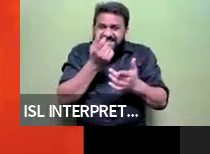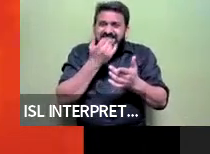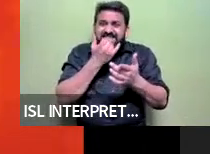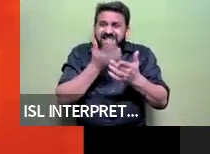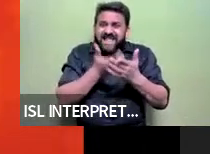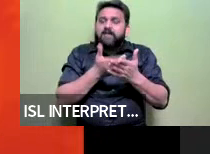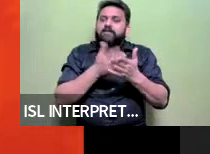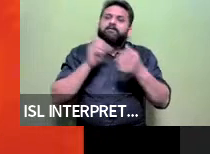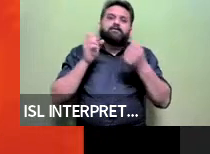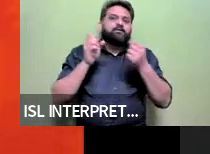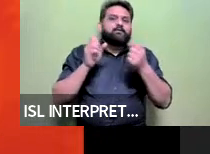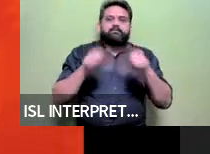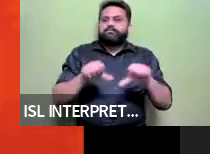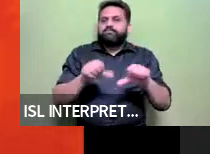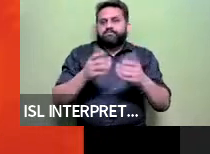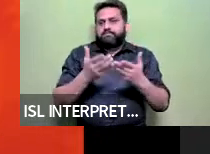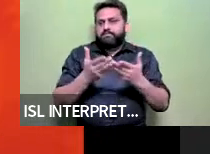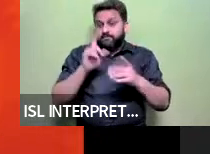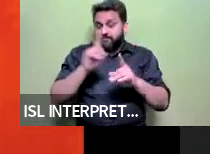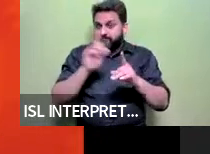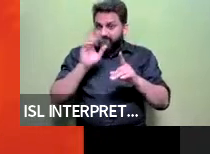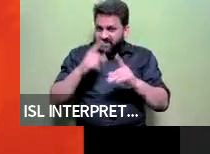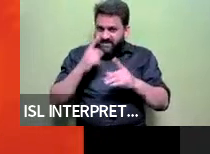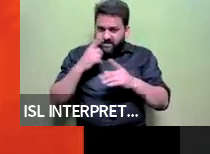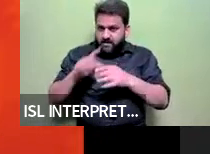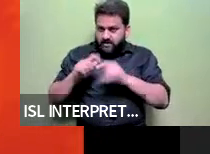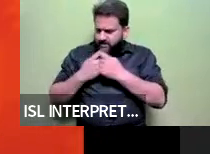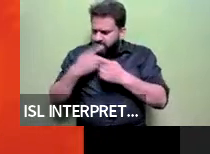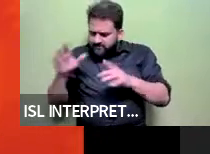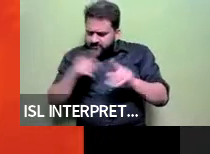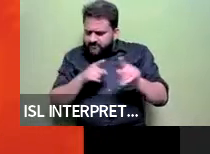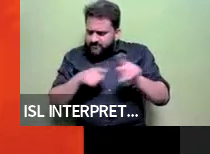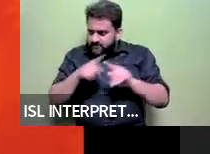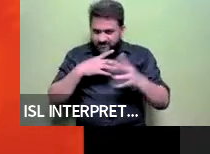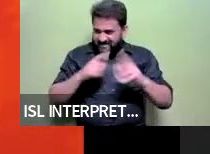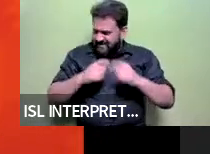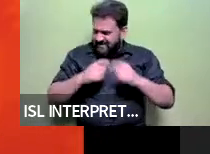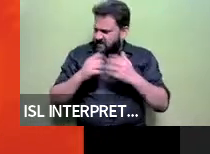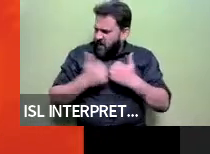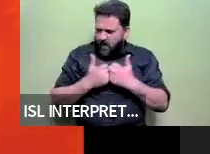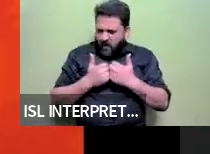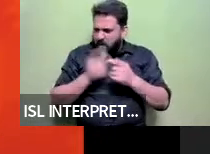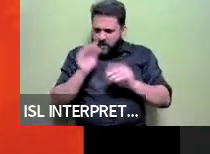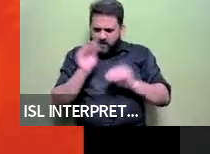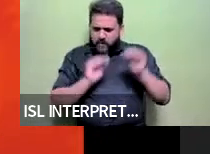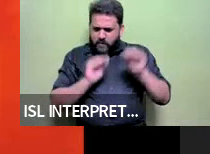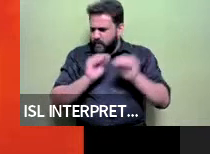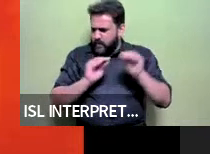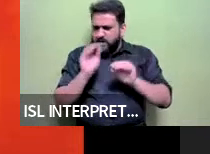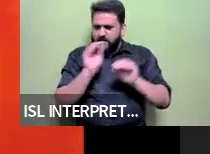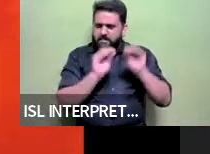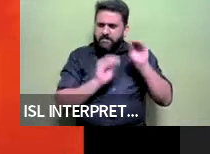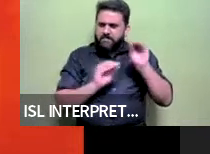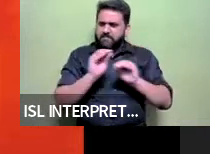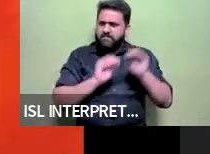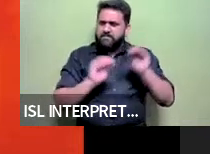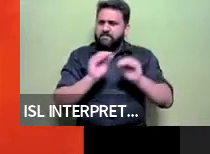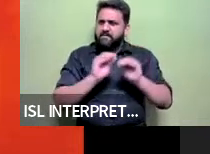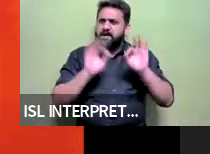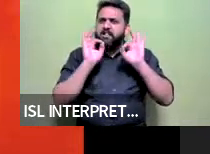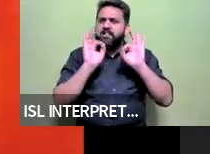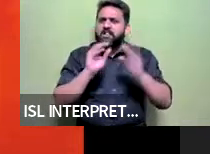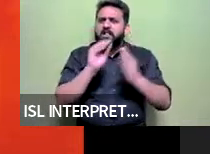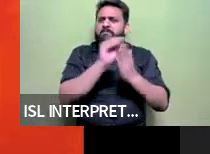mistake, and ask the team who has won the championship by putting everything in line, everything